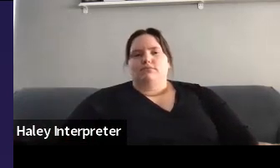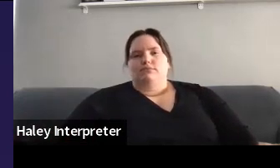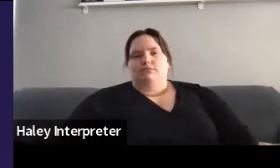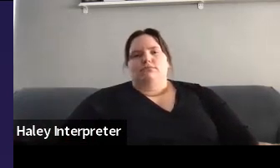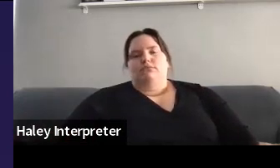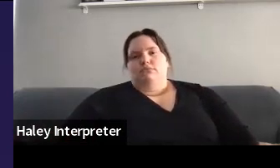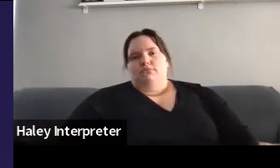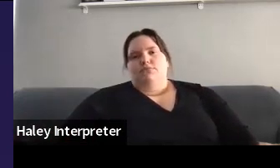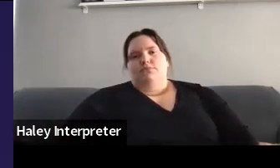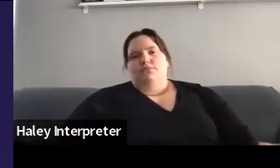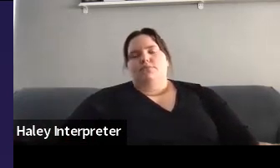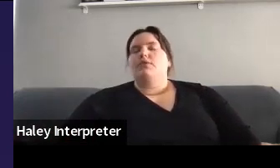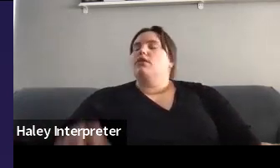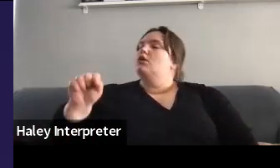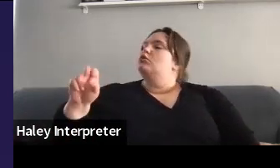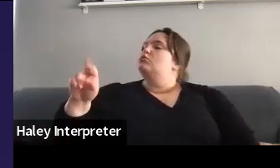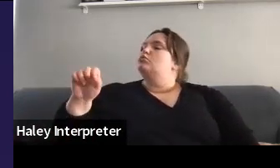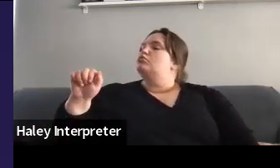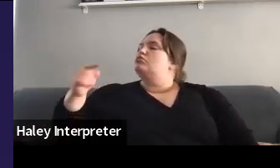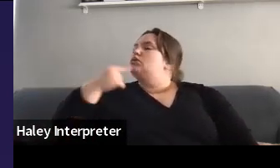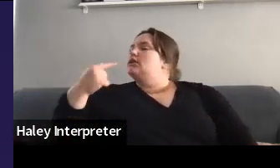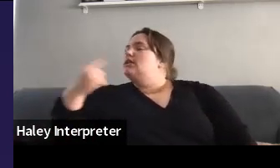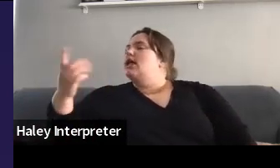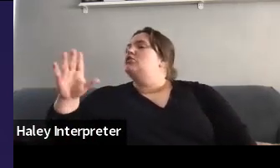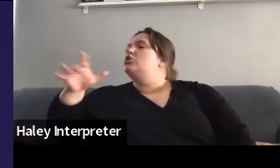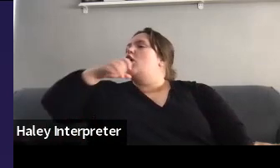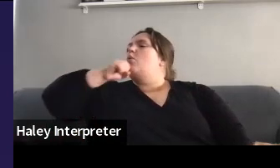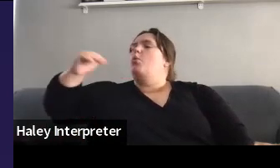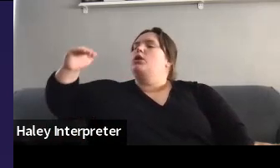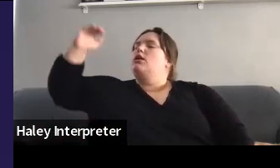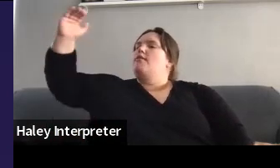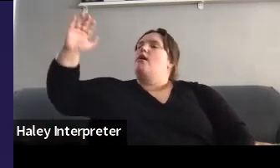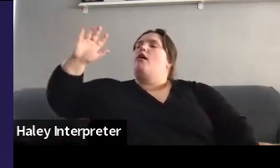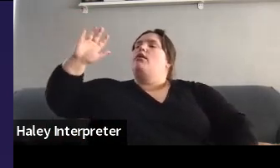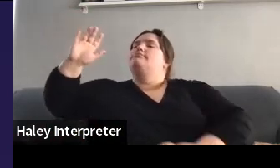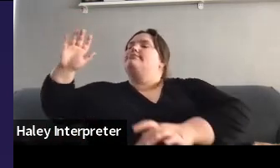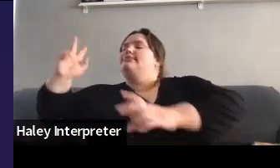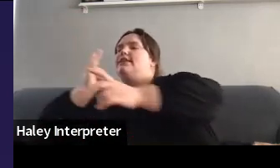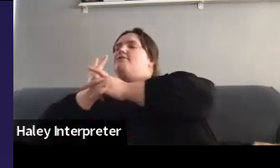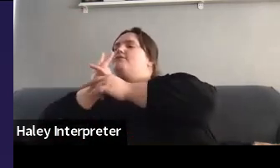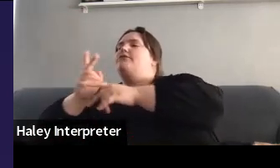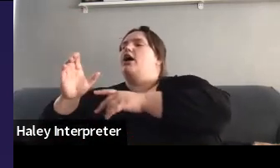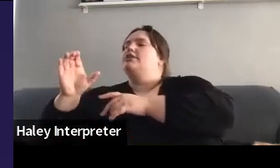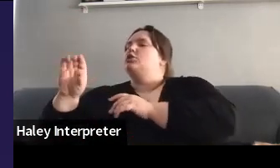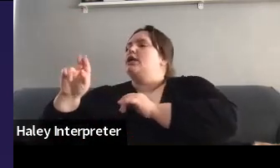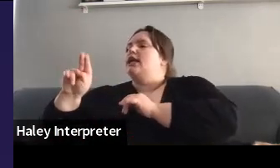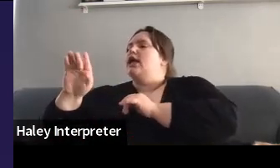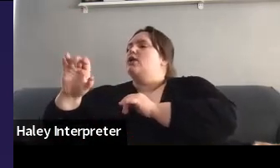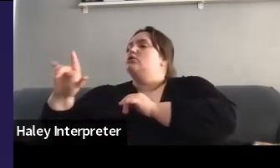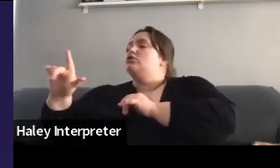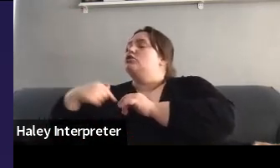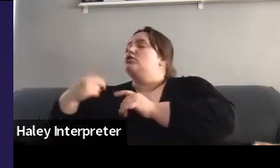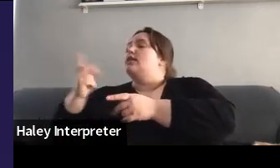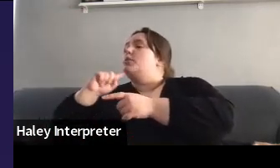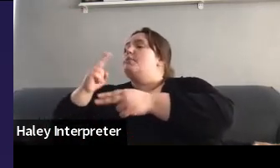Susan said that she's on an older adult advisory council and she'd like to mention this presentation there. Yes,